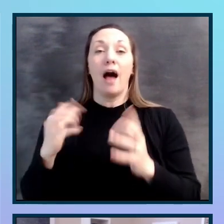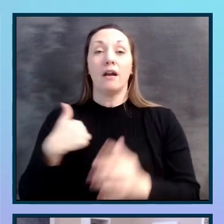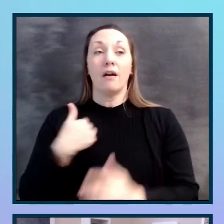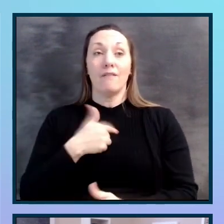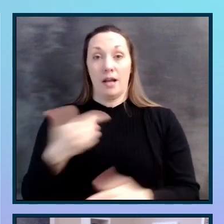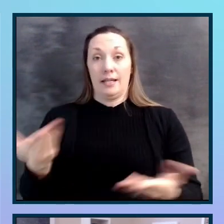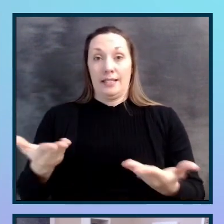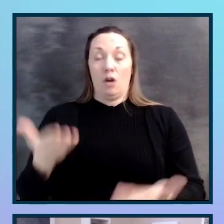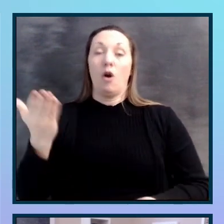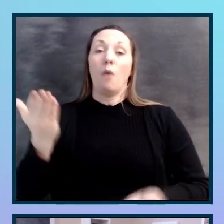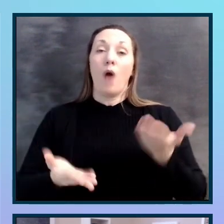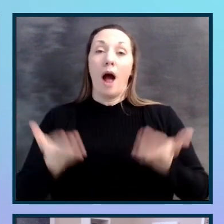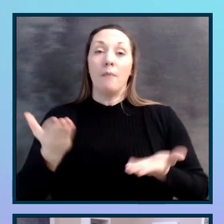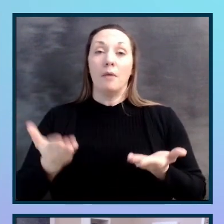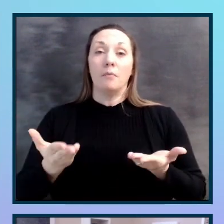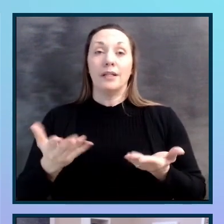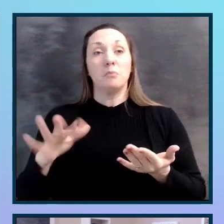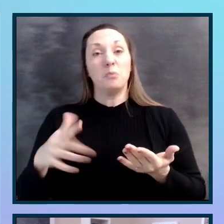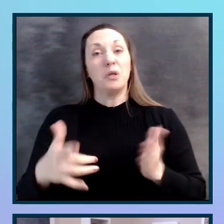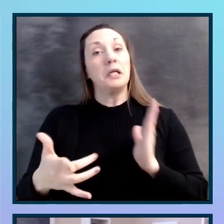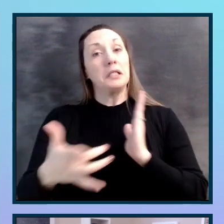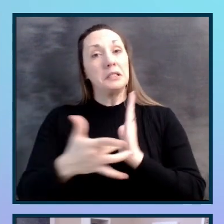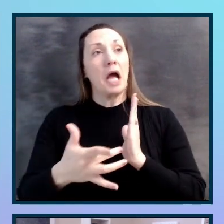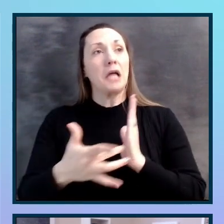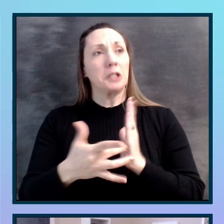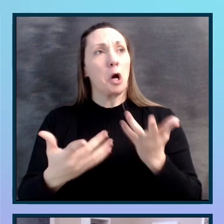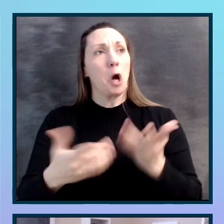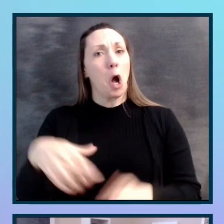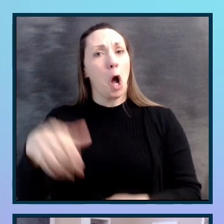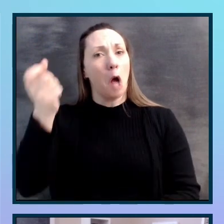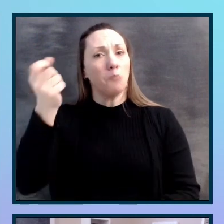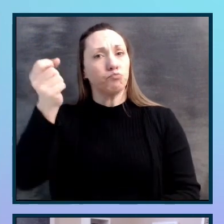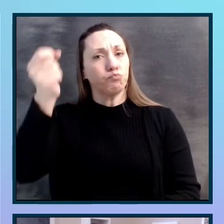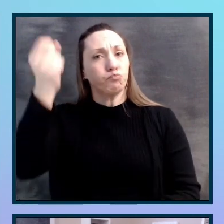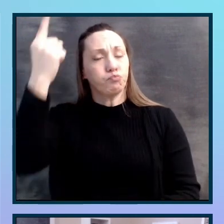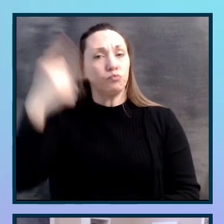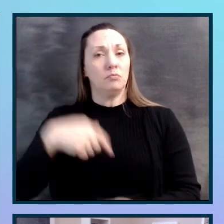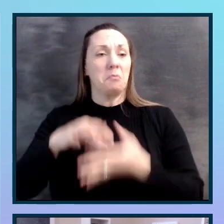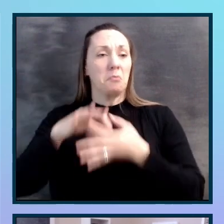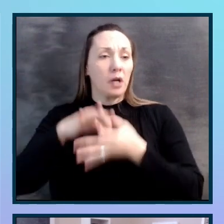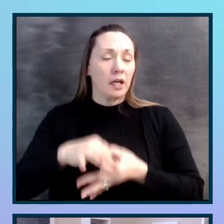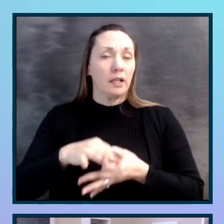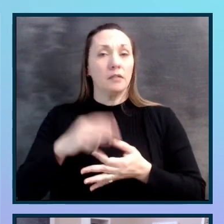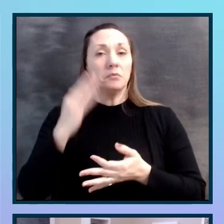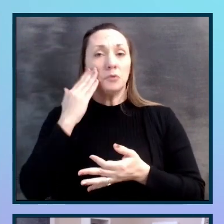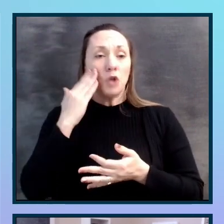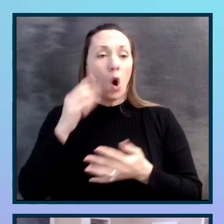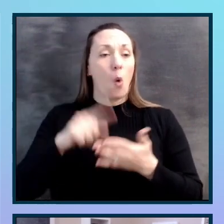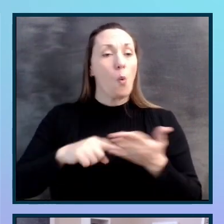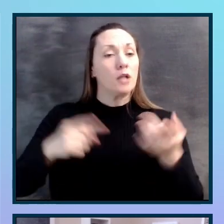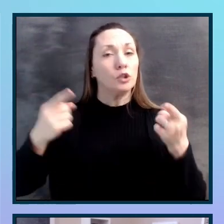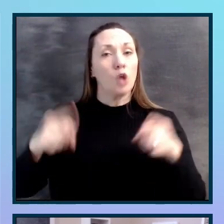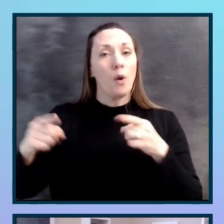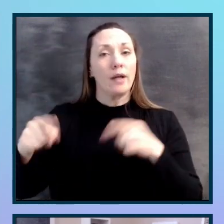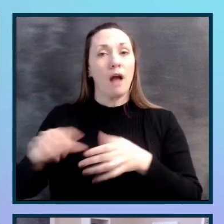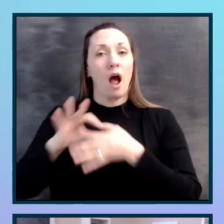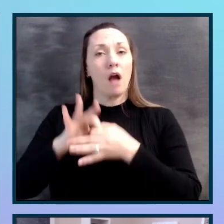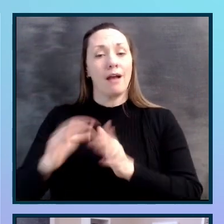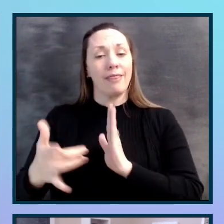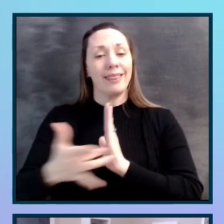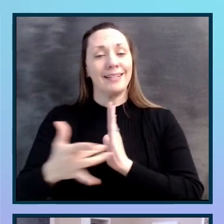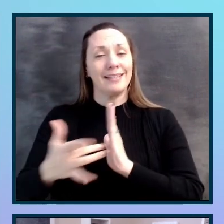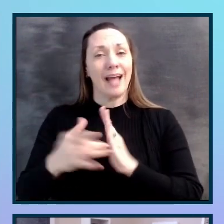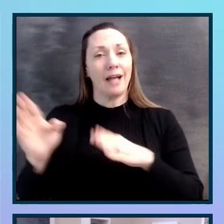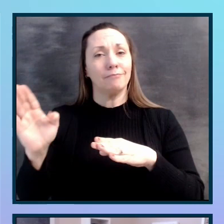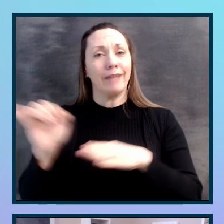here are probably pretty technical folks and pretty on board with what's going on in the tech industry